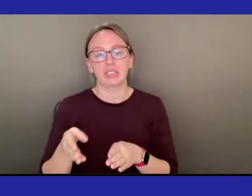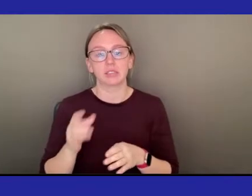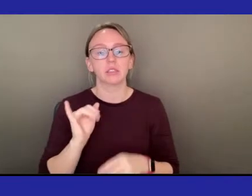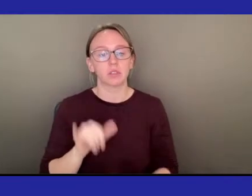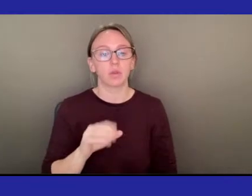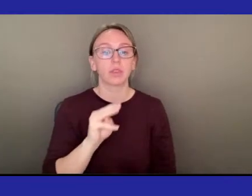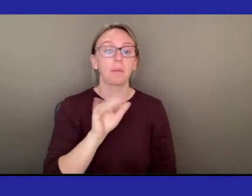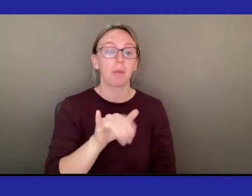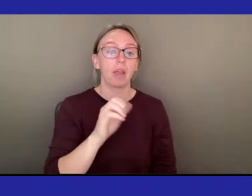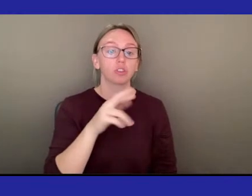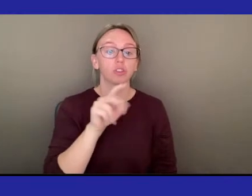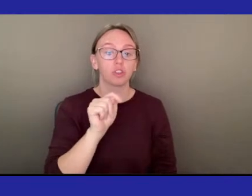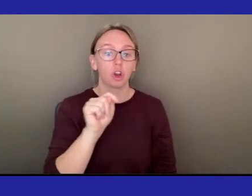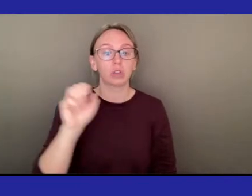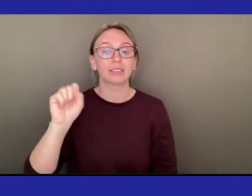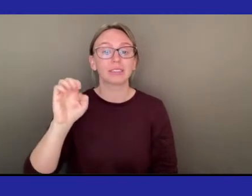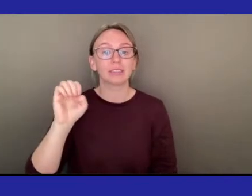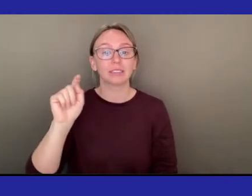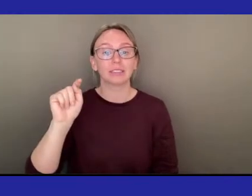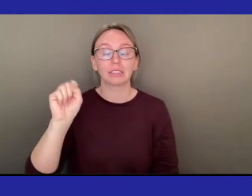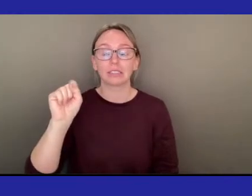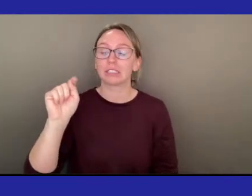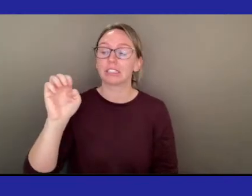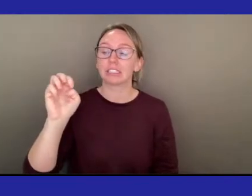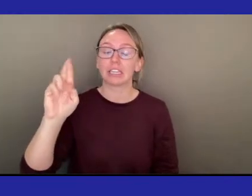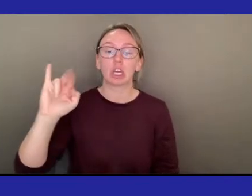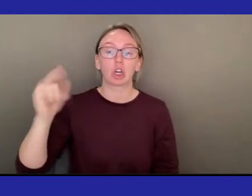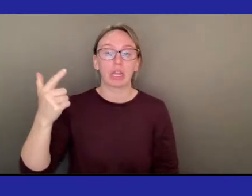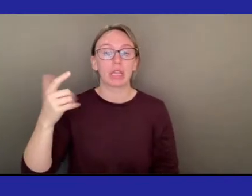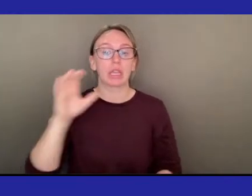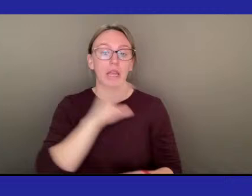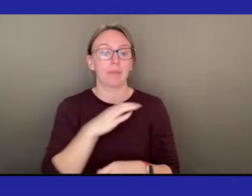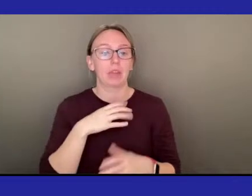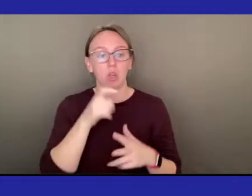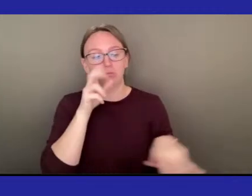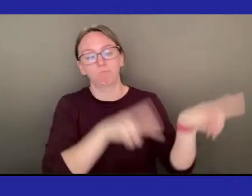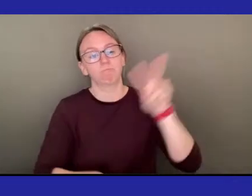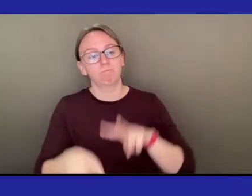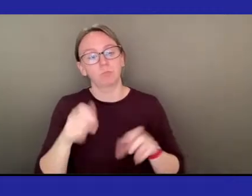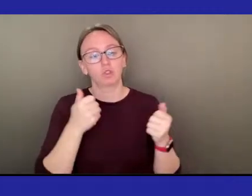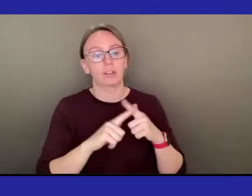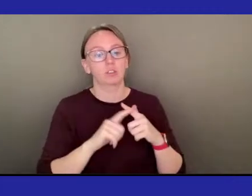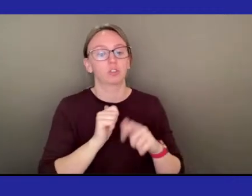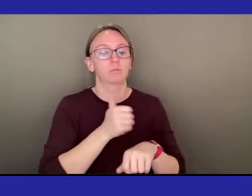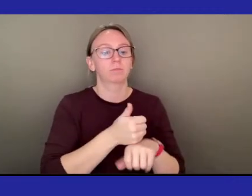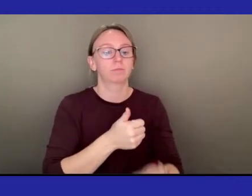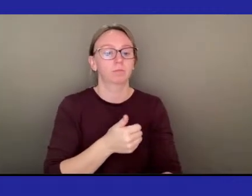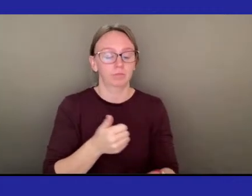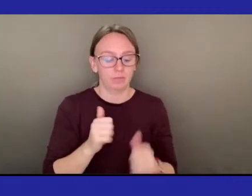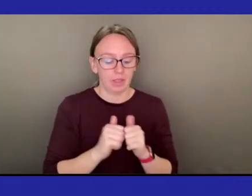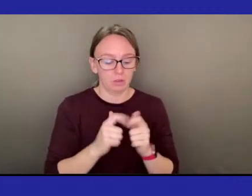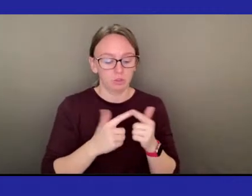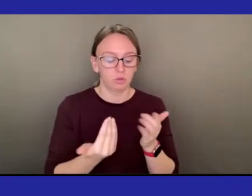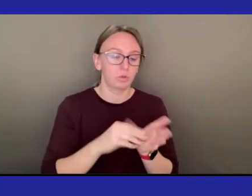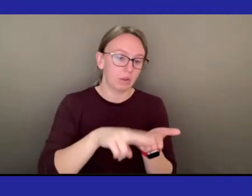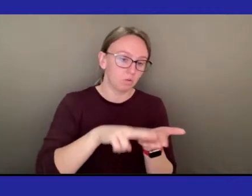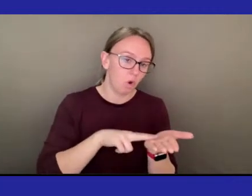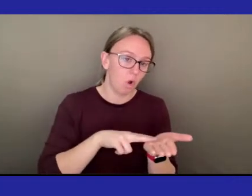committee that's looking at this and coming up with new kind of interventions on how to re-enroll or keep people